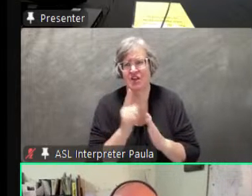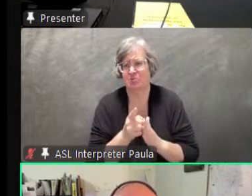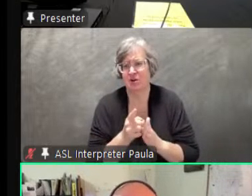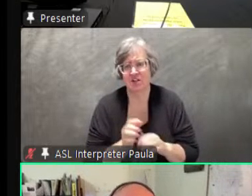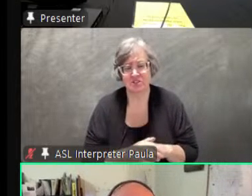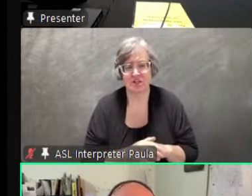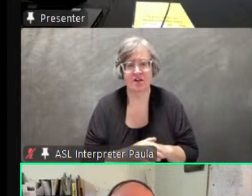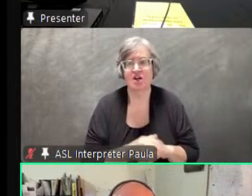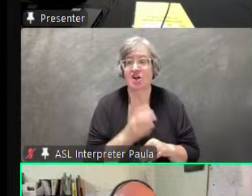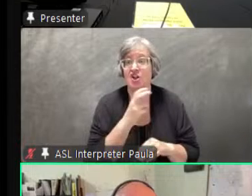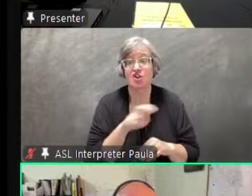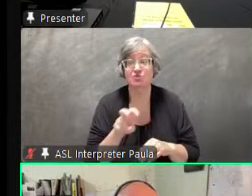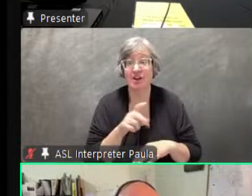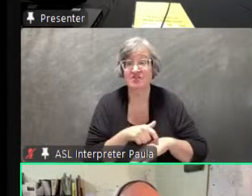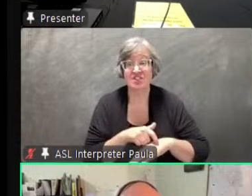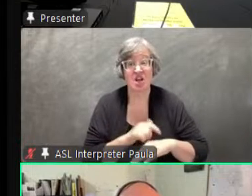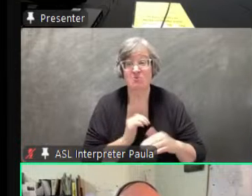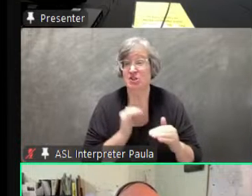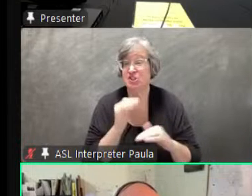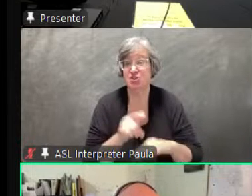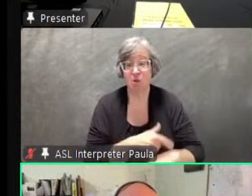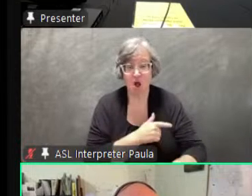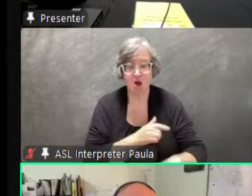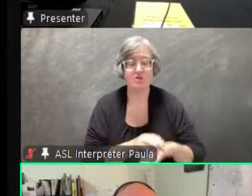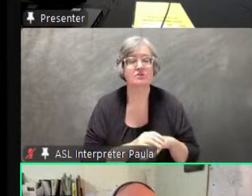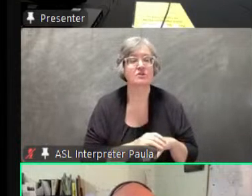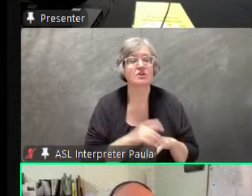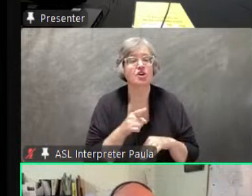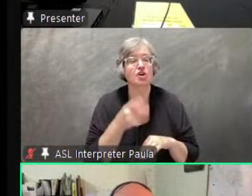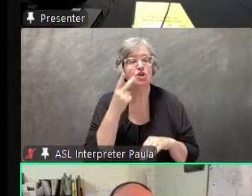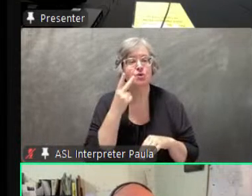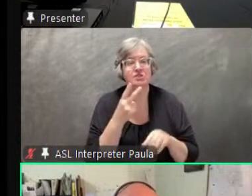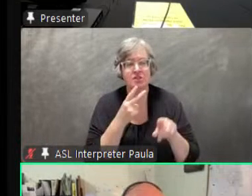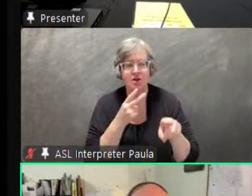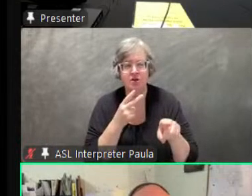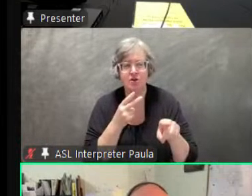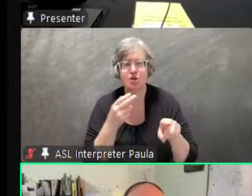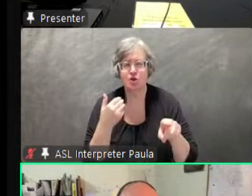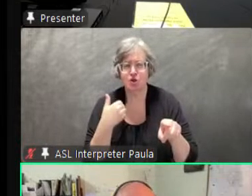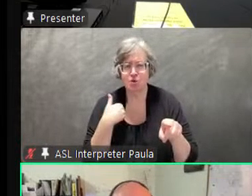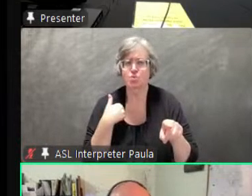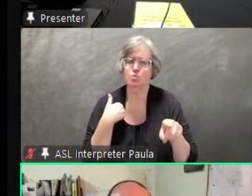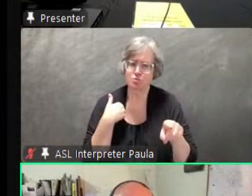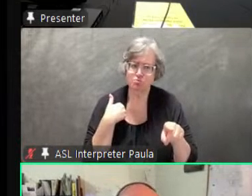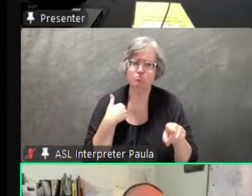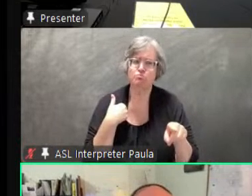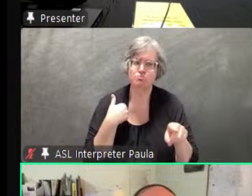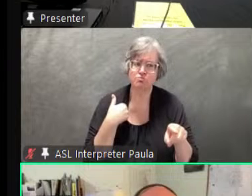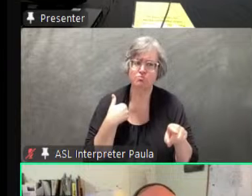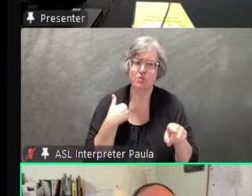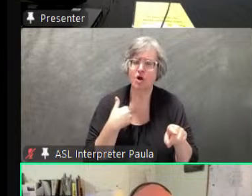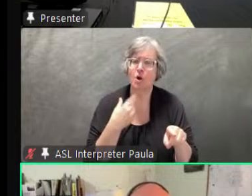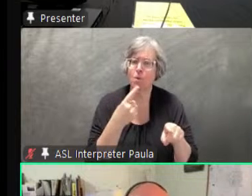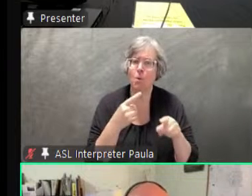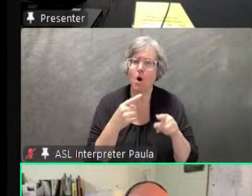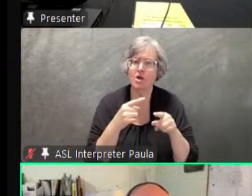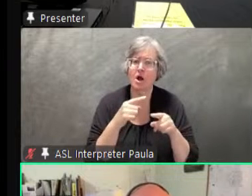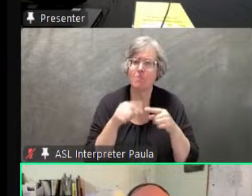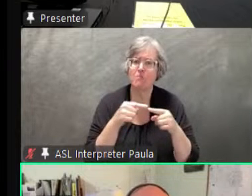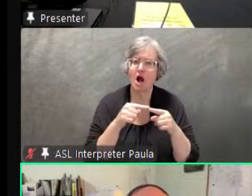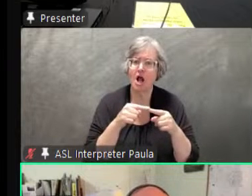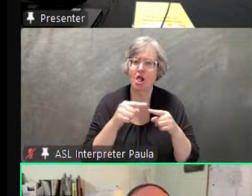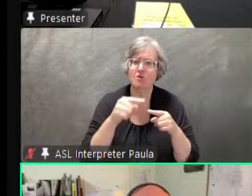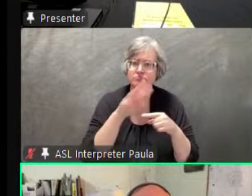transfer times become too long. So as you can see, if you look closely, you've got a pretty complete 1 mile grid